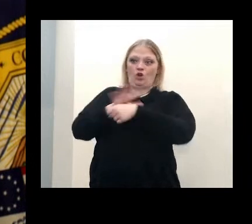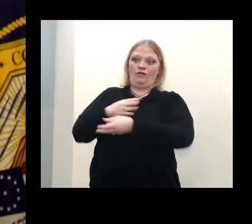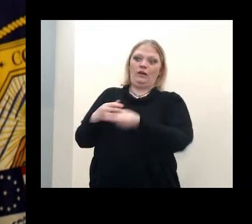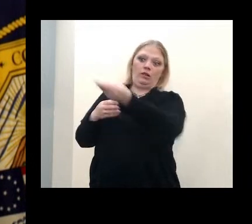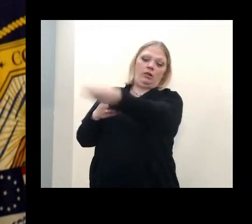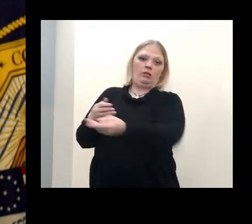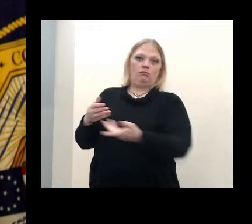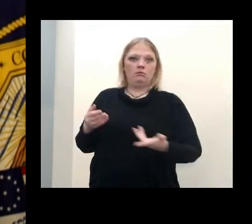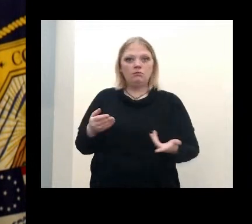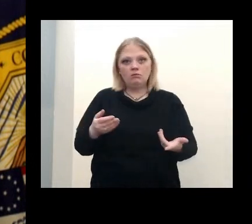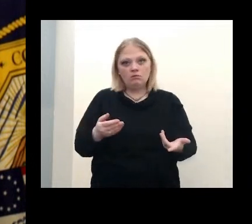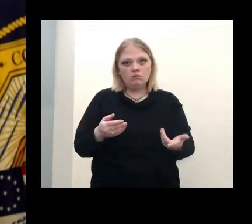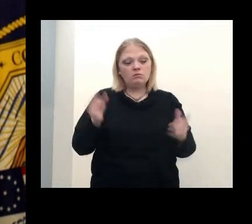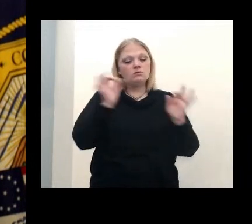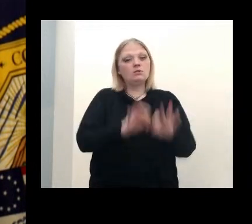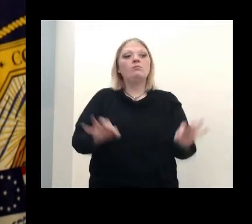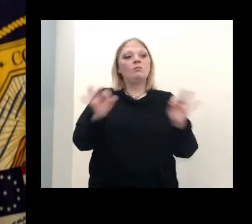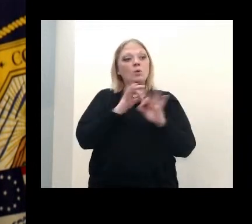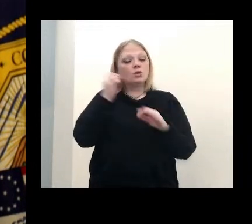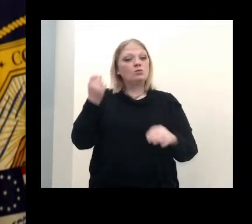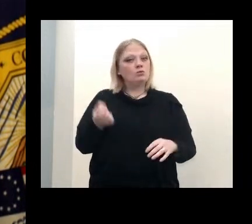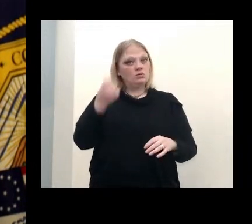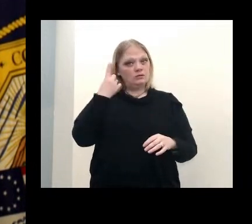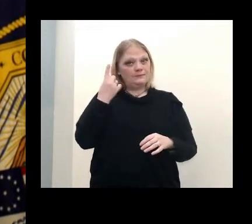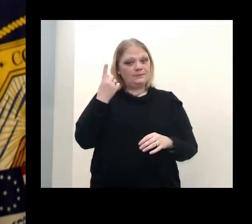think it's important to understand that